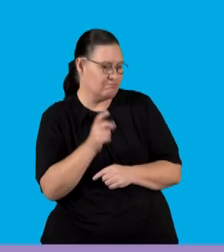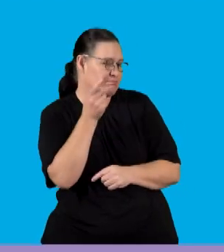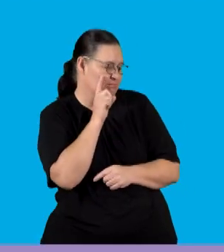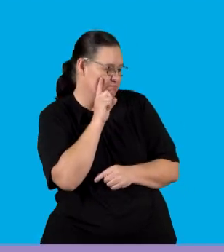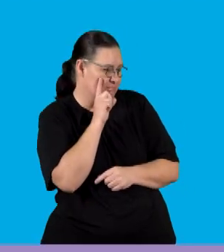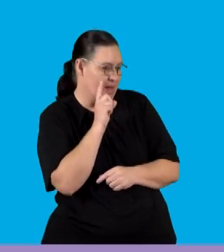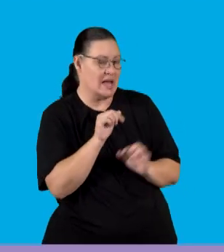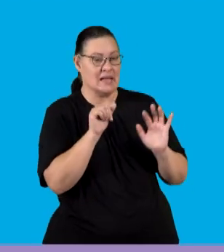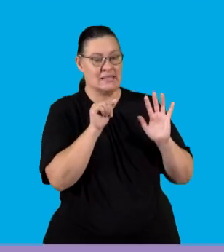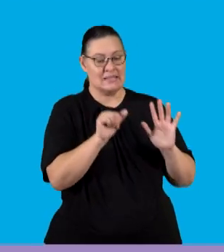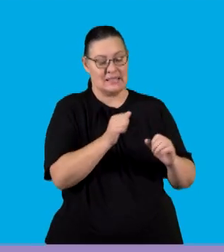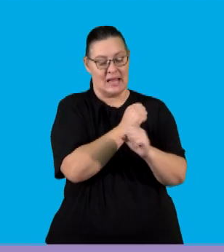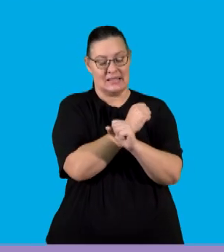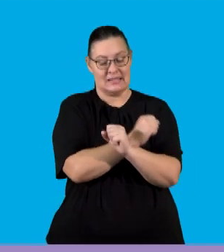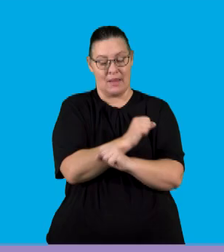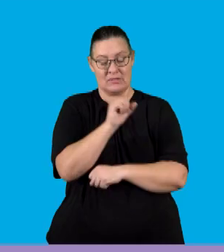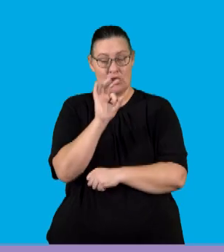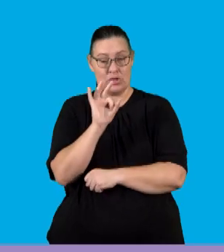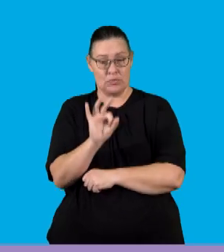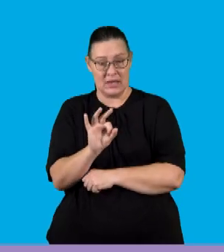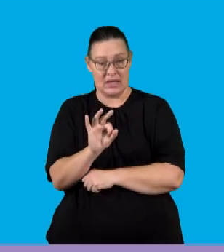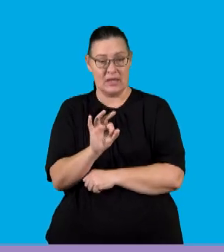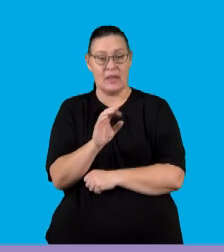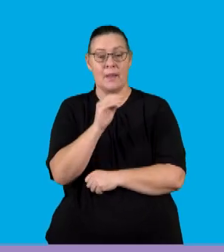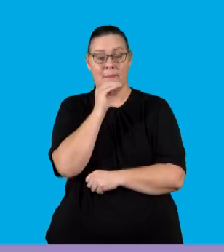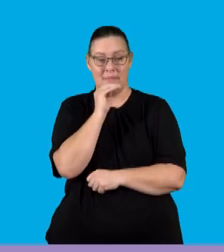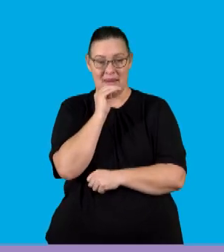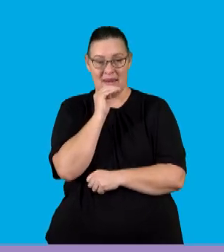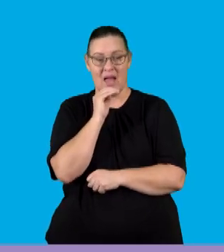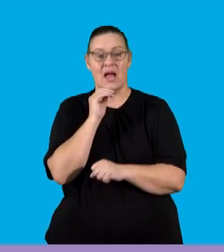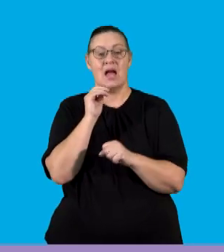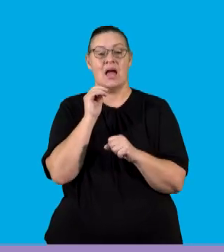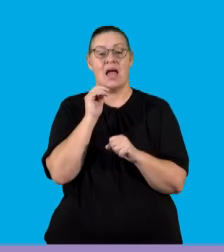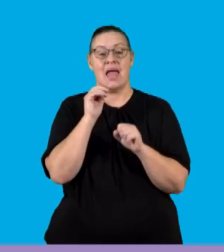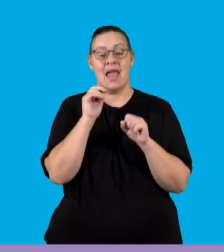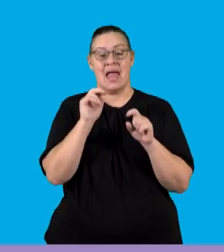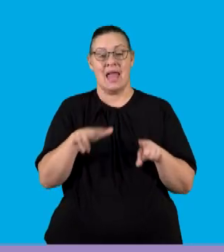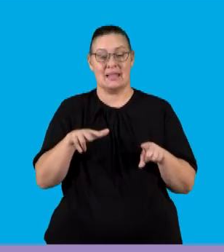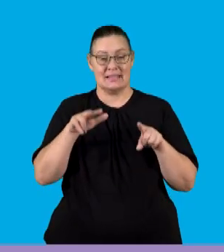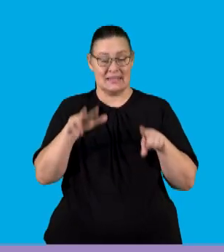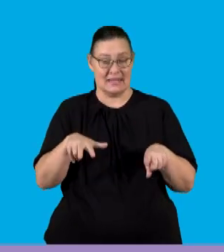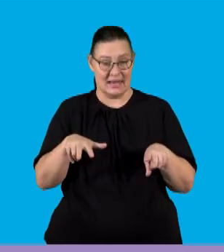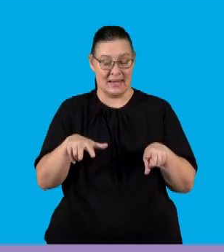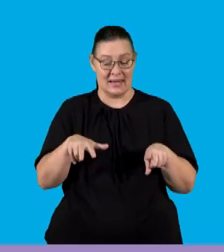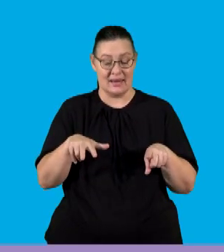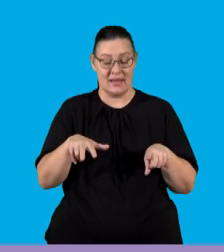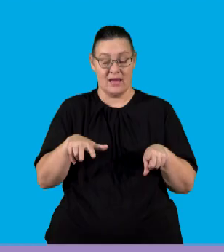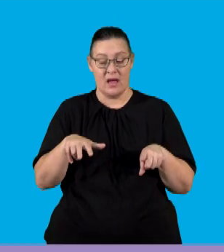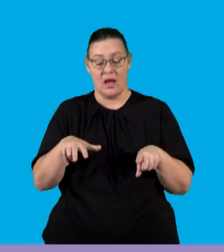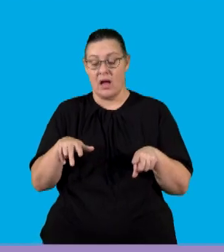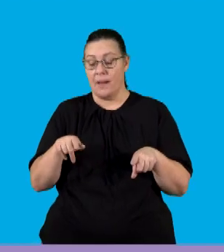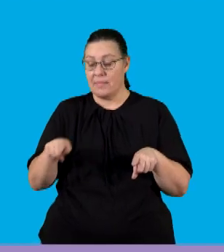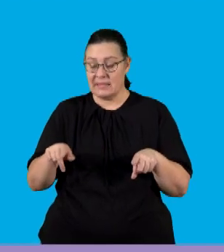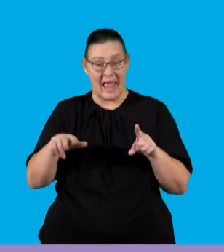term? Let's see. So now we have 6 multiplied by 3. We know that that is 18. But our third